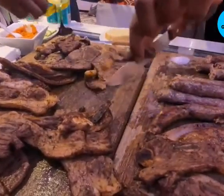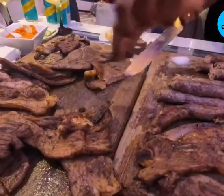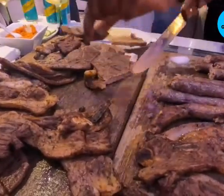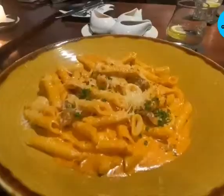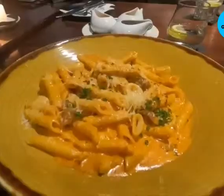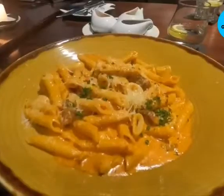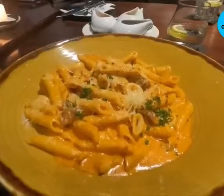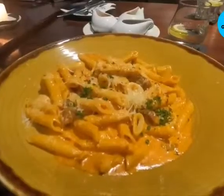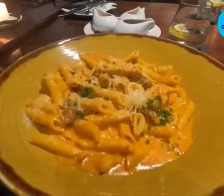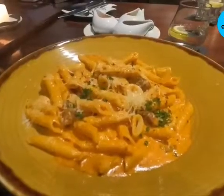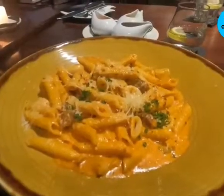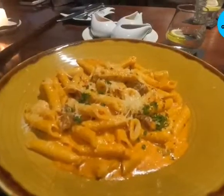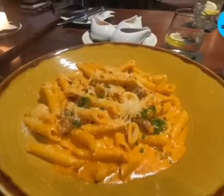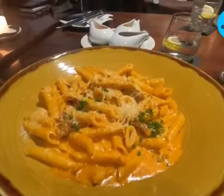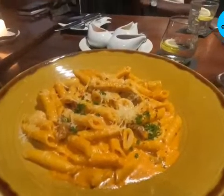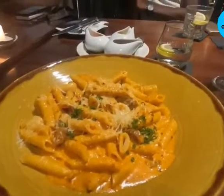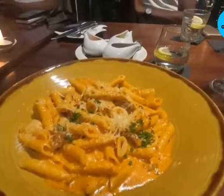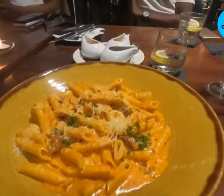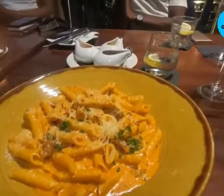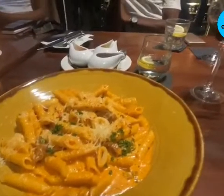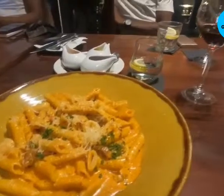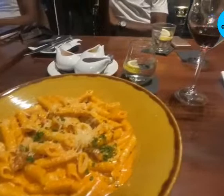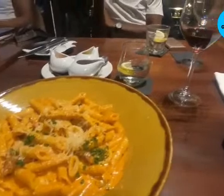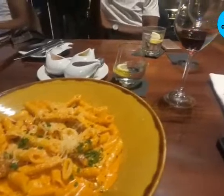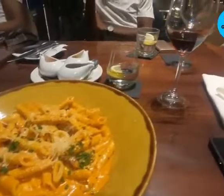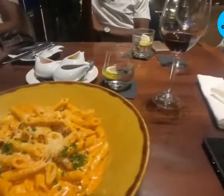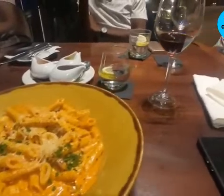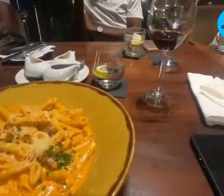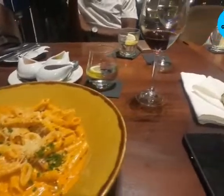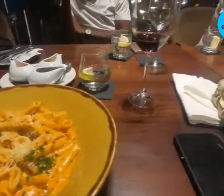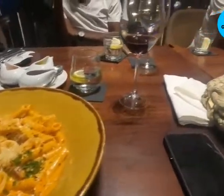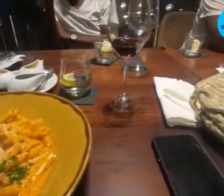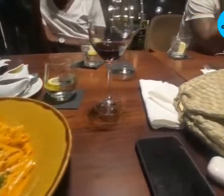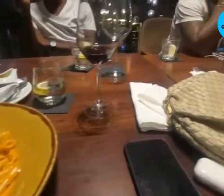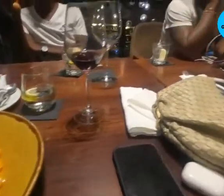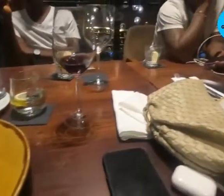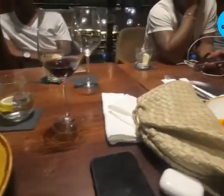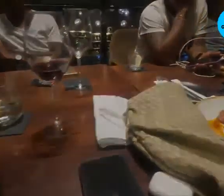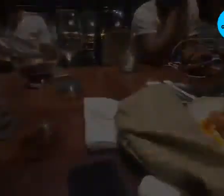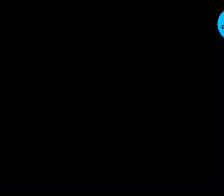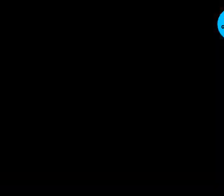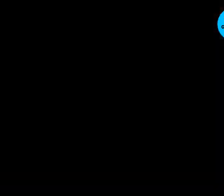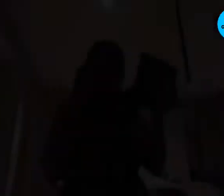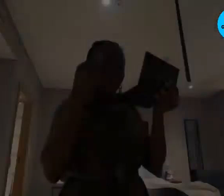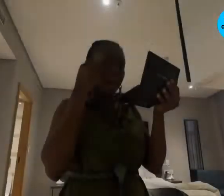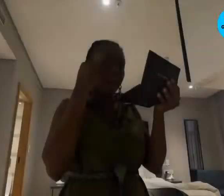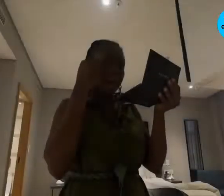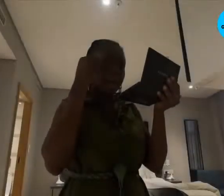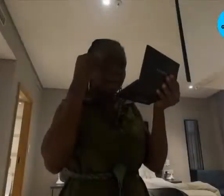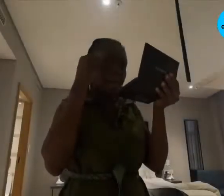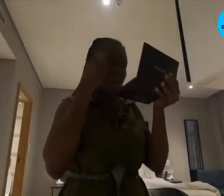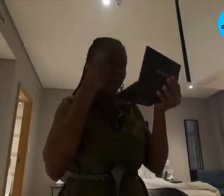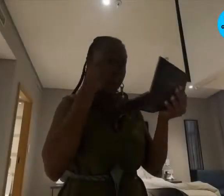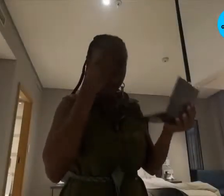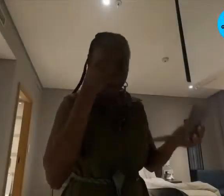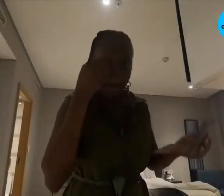South Africa. Don't forget to like, subscribe, show me some love, and join the family. I love you all. Mwah.